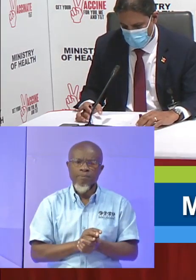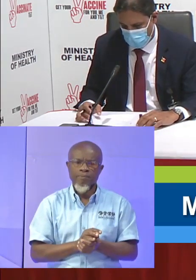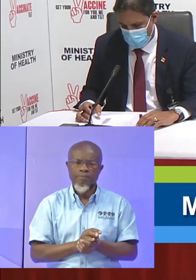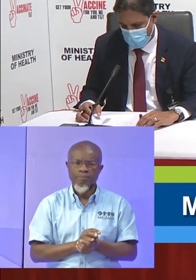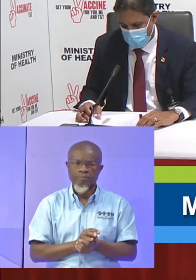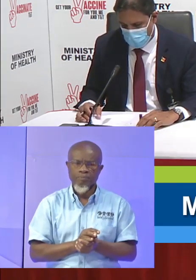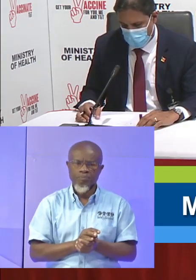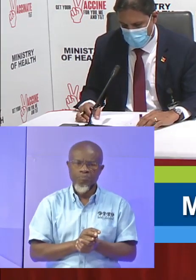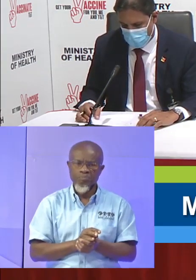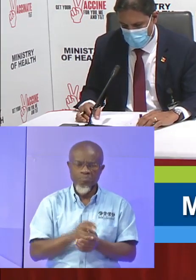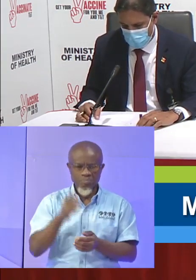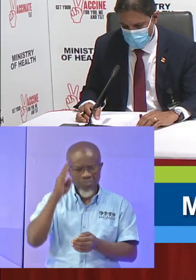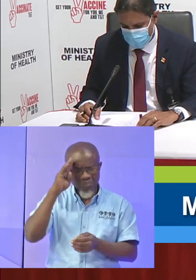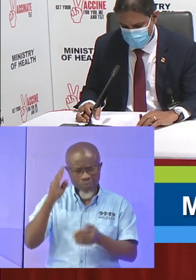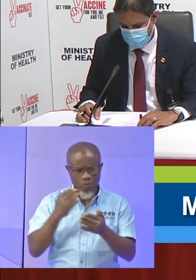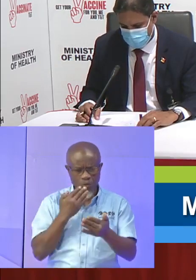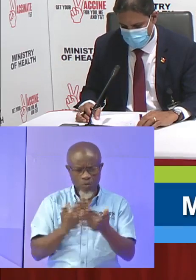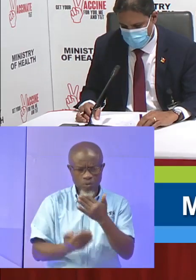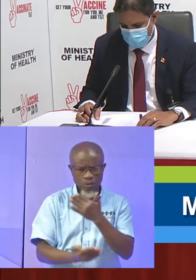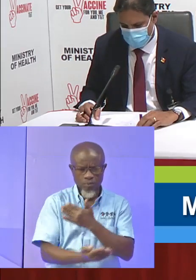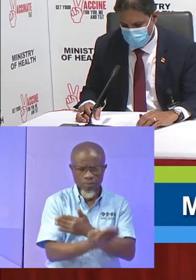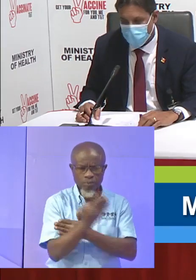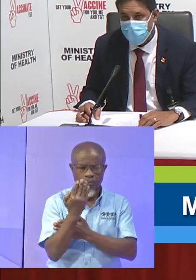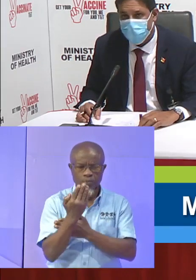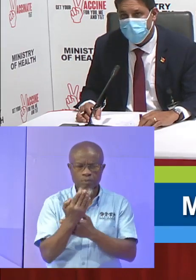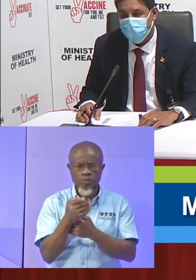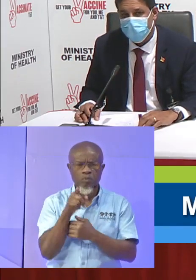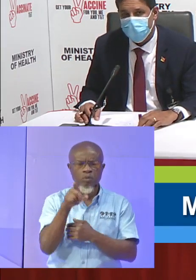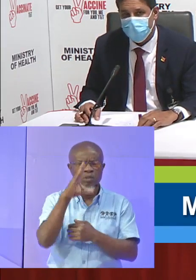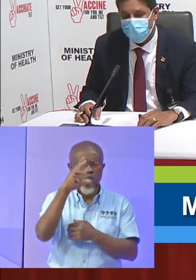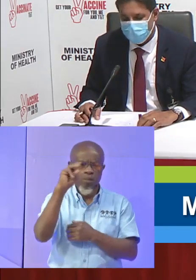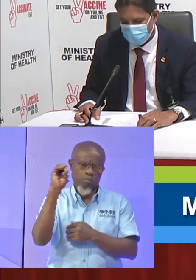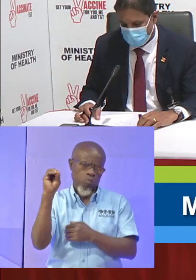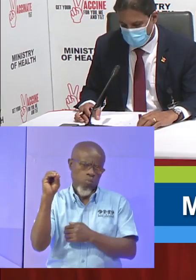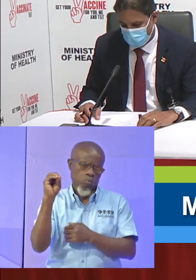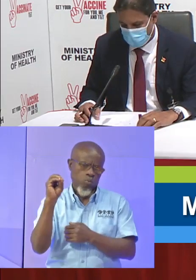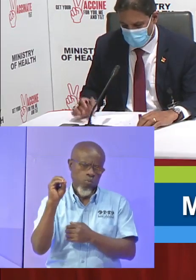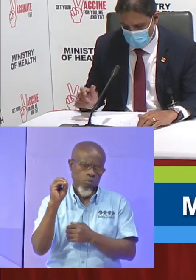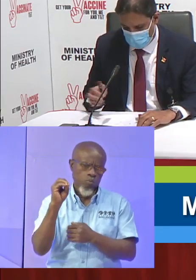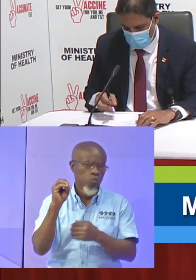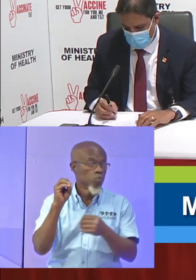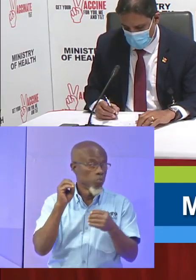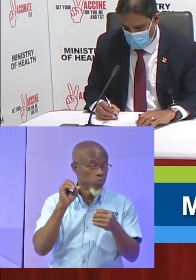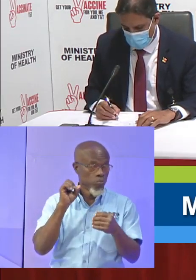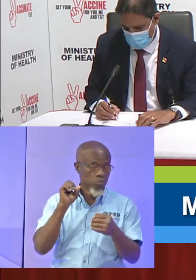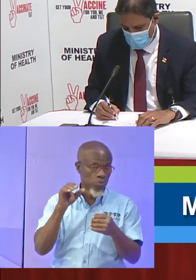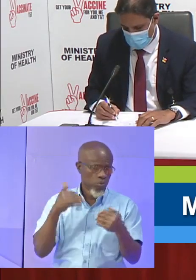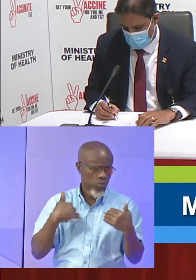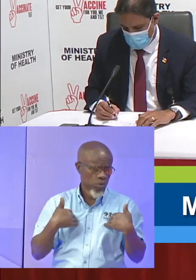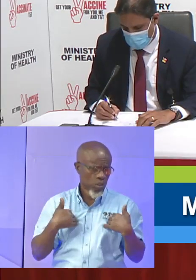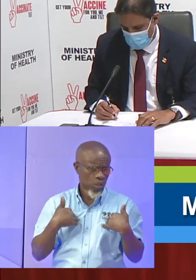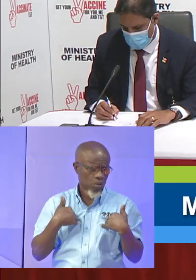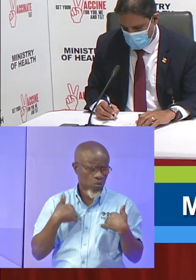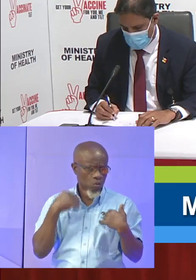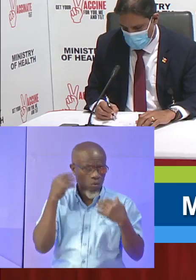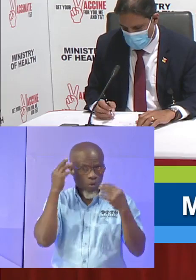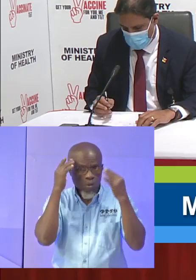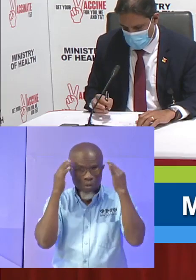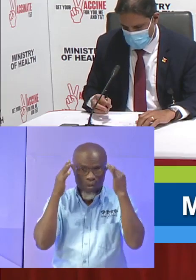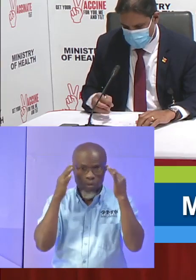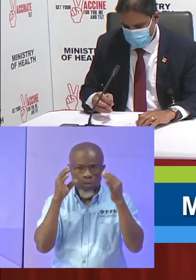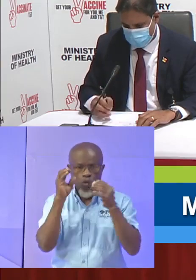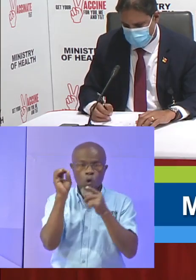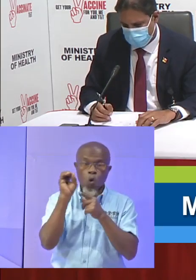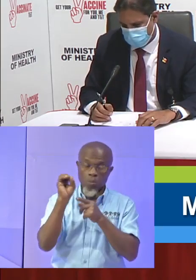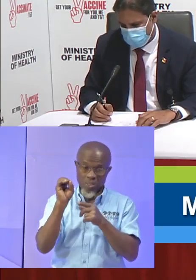Hi, good day. My last question is for the CMO. While we are very concerned about Omicron spreading in